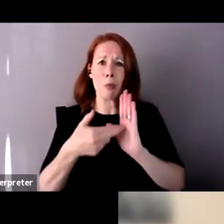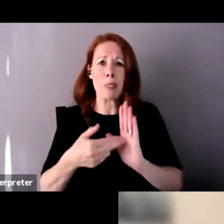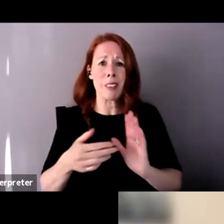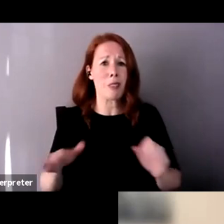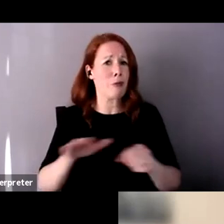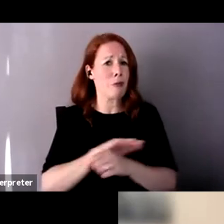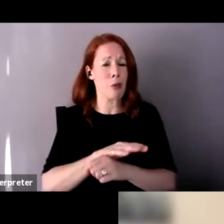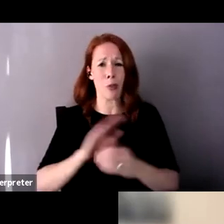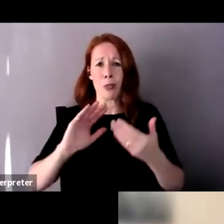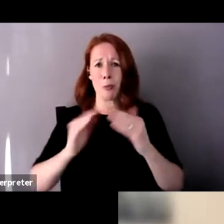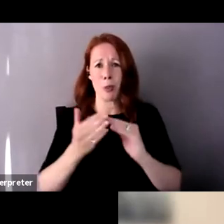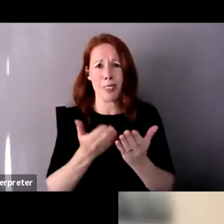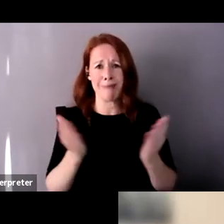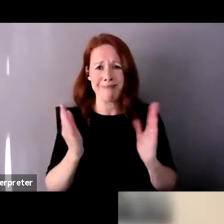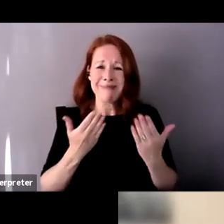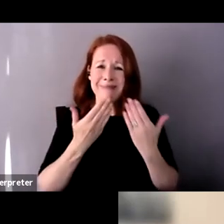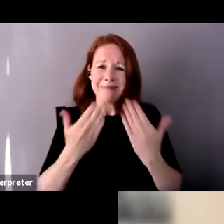you. Thanks for listening.